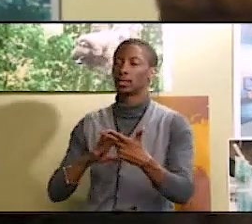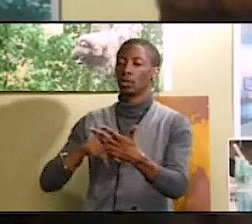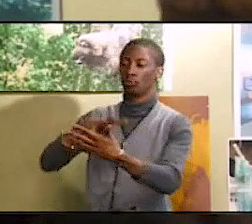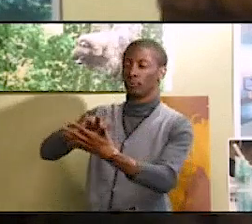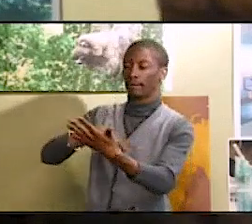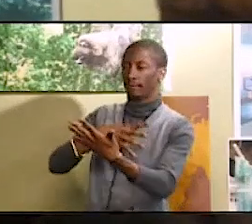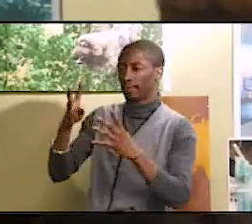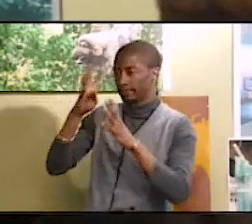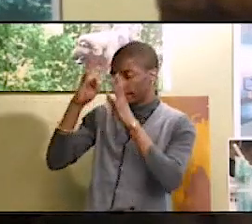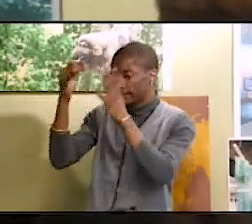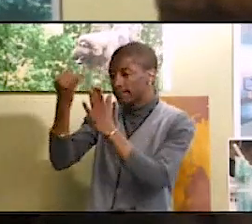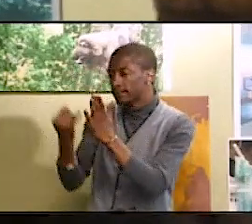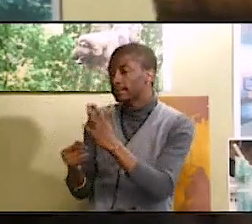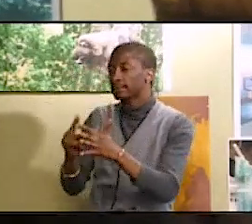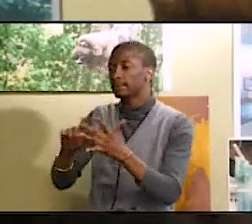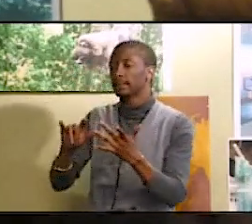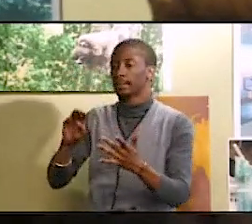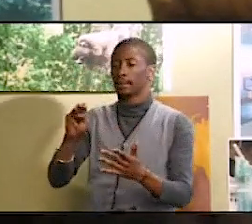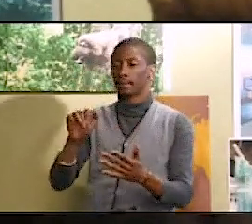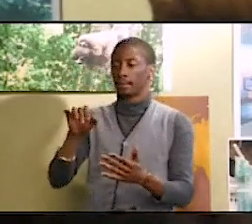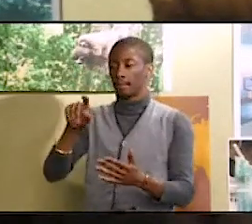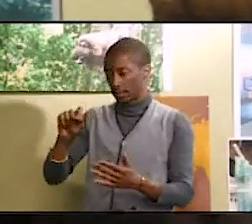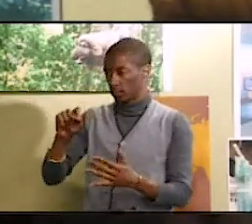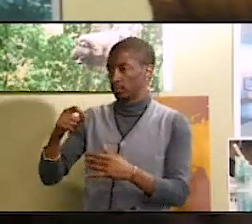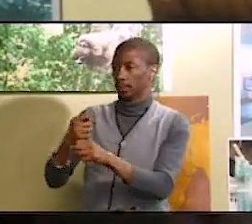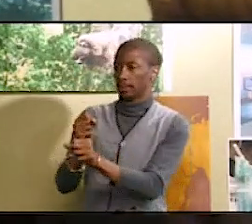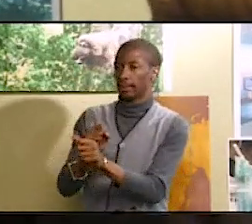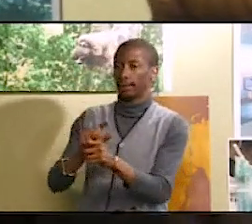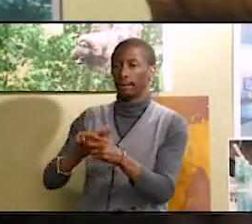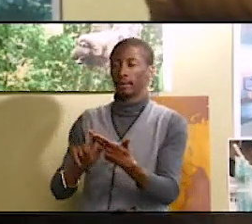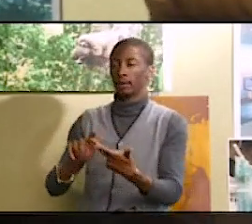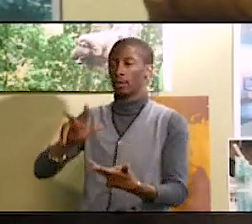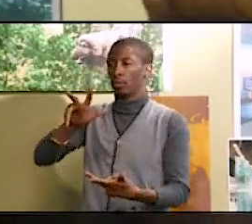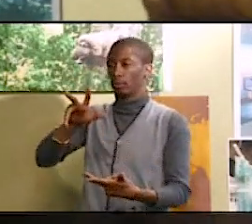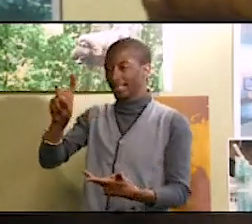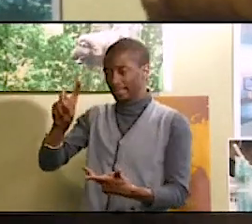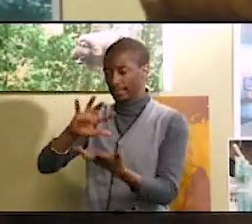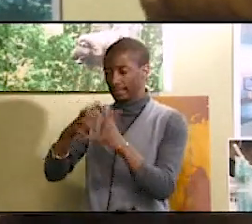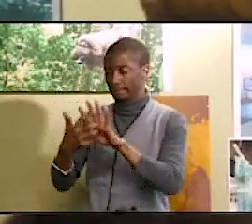graphics, mount making, 3D models.